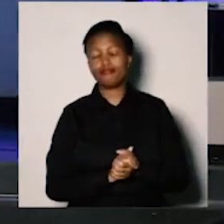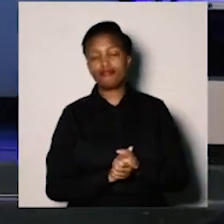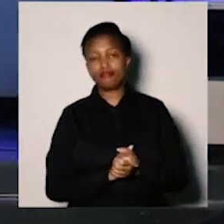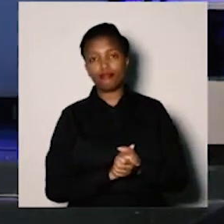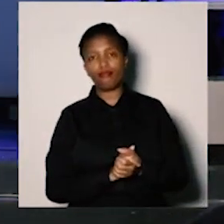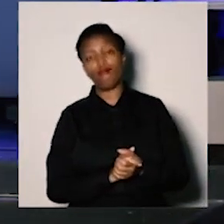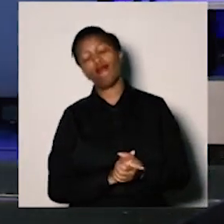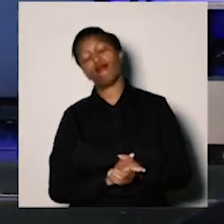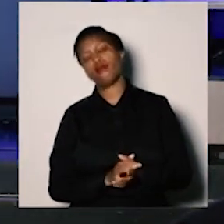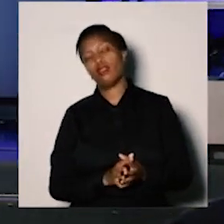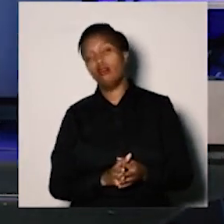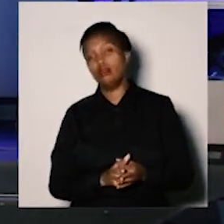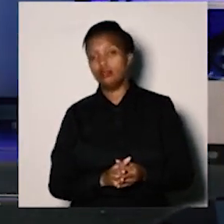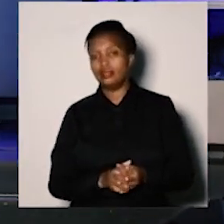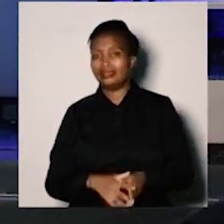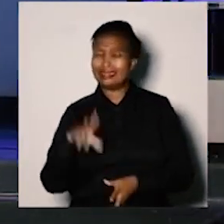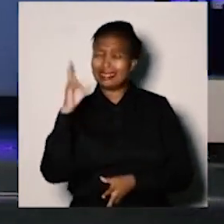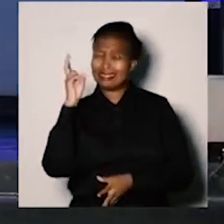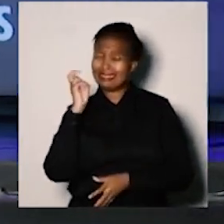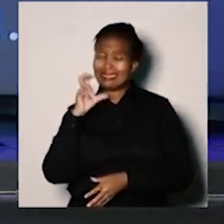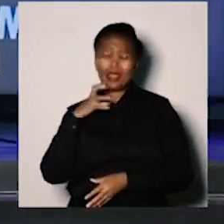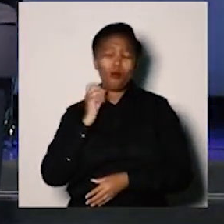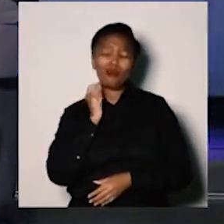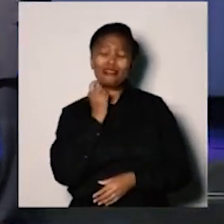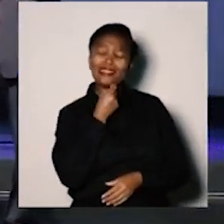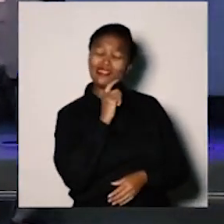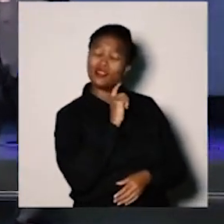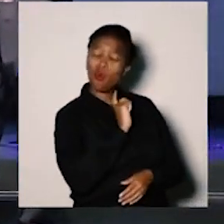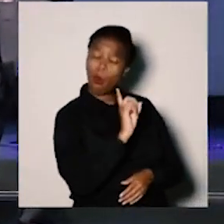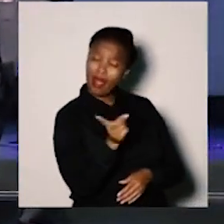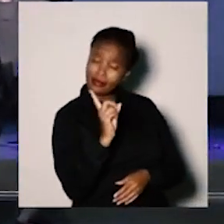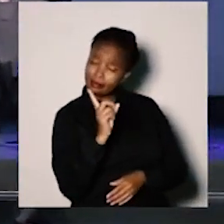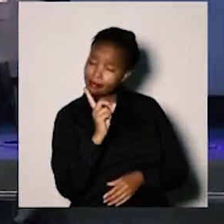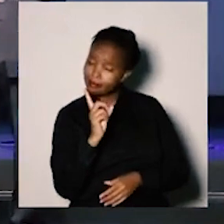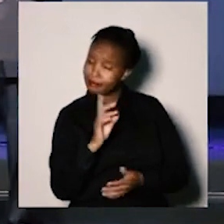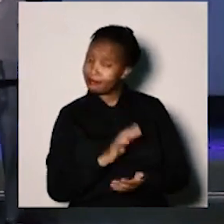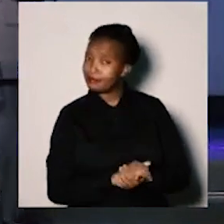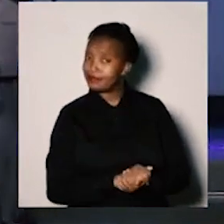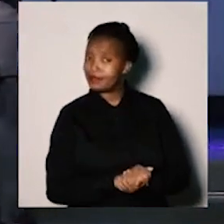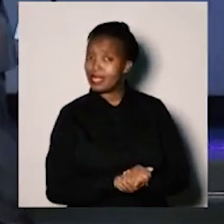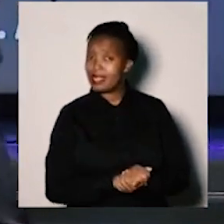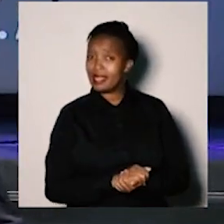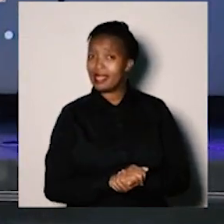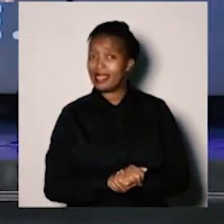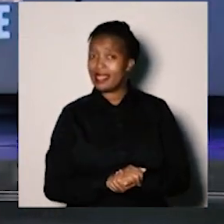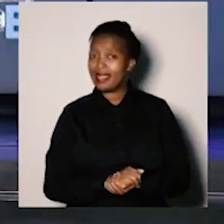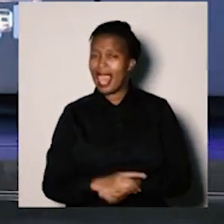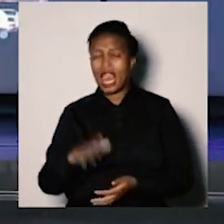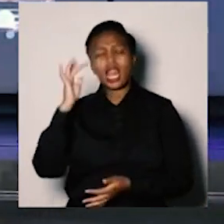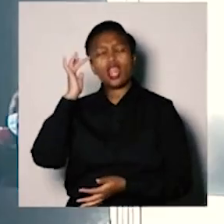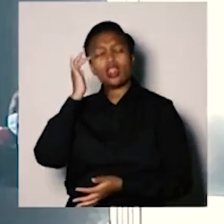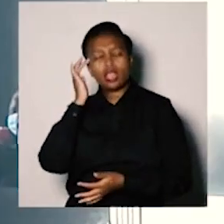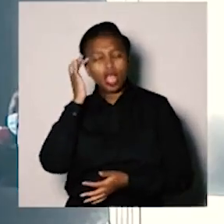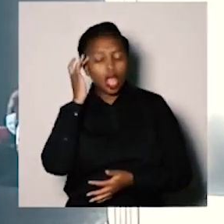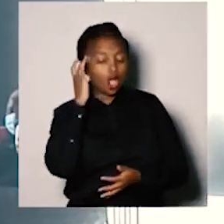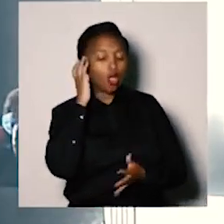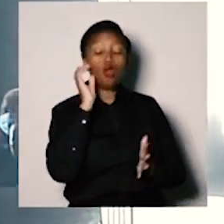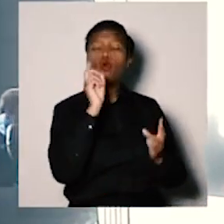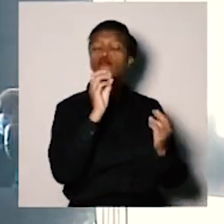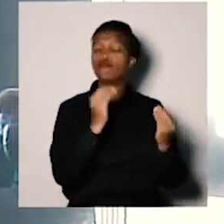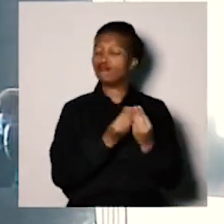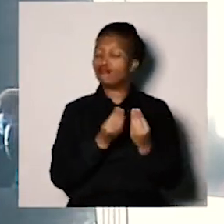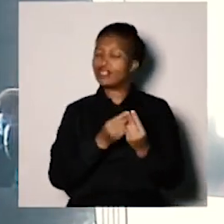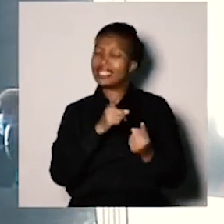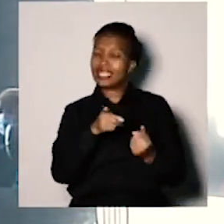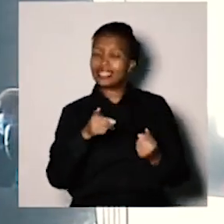exercising ourselves in godliness. Listen what Paul says to Timothy in 1 Timothy 4:7. Meditate upon these things.